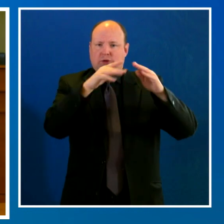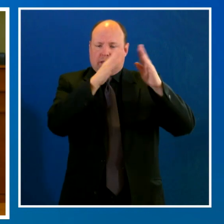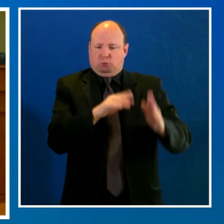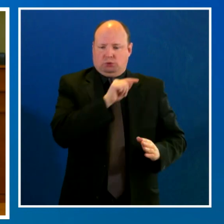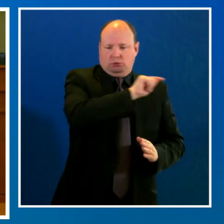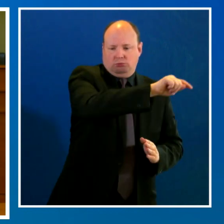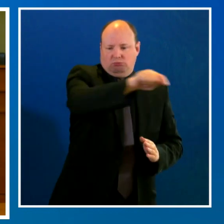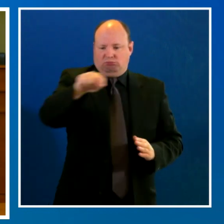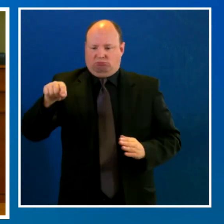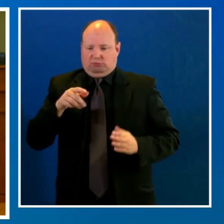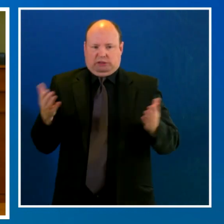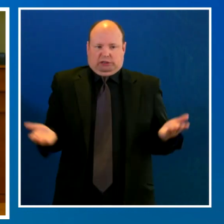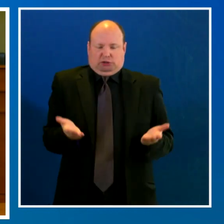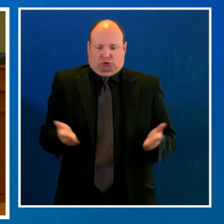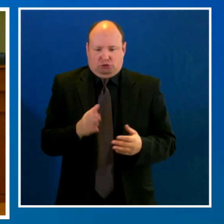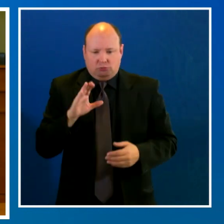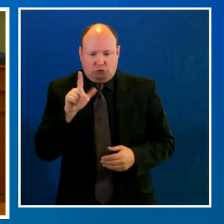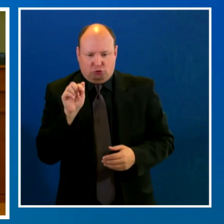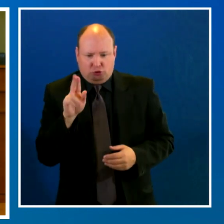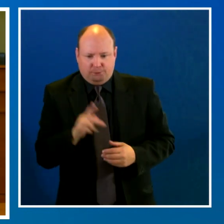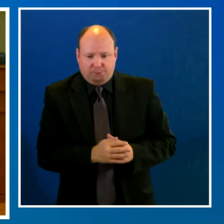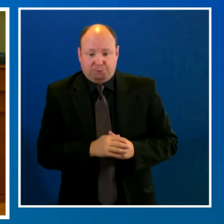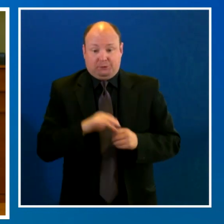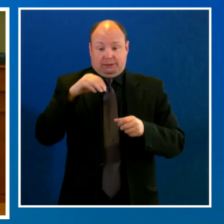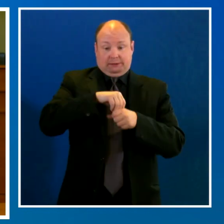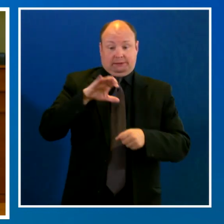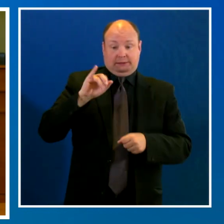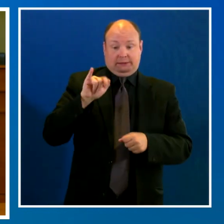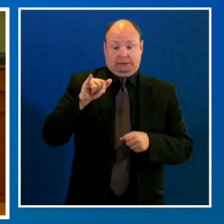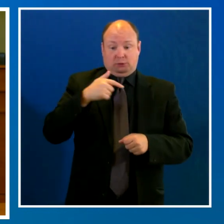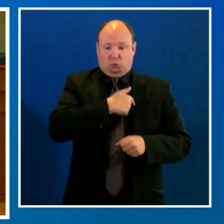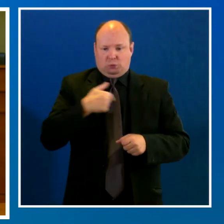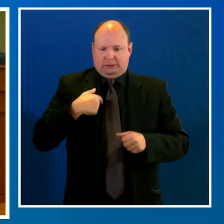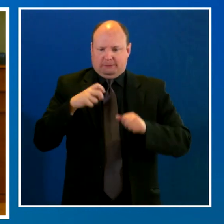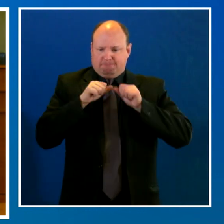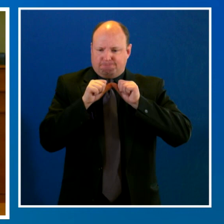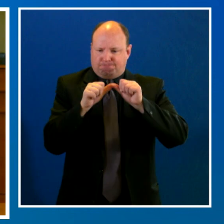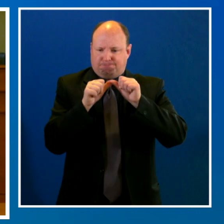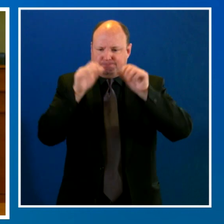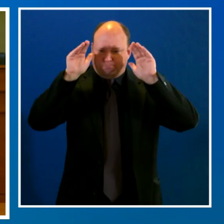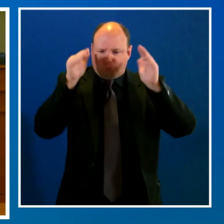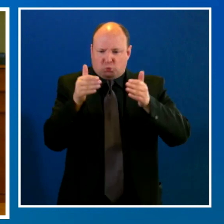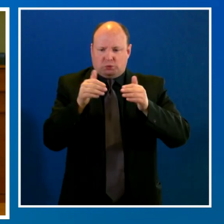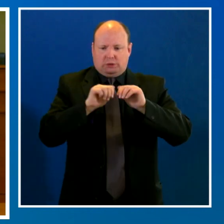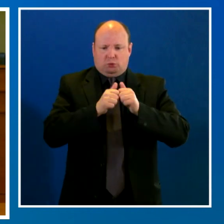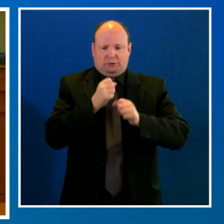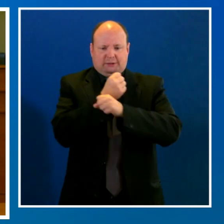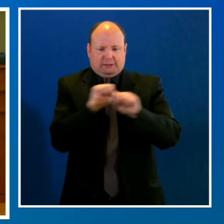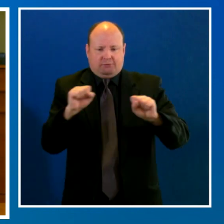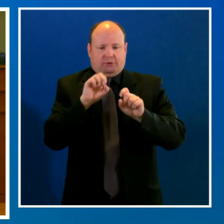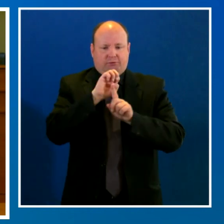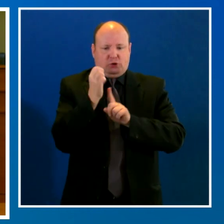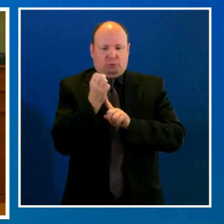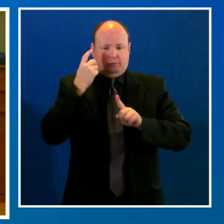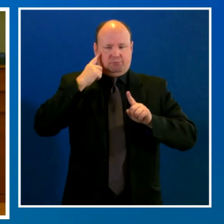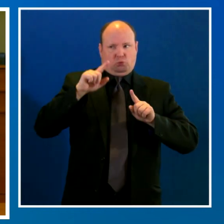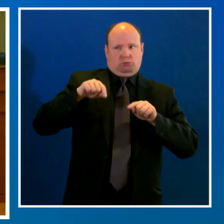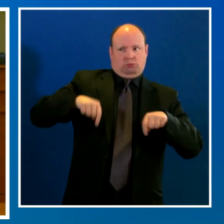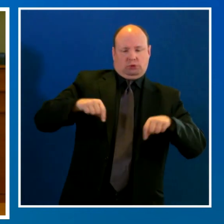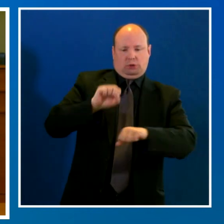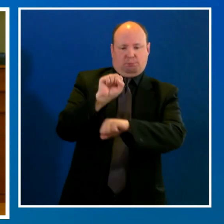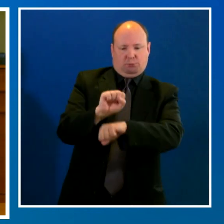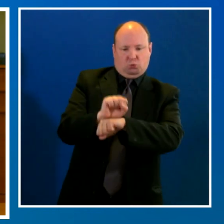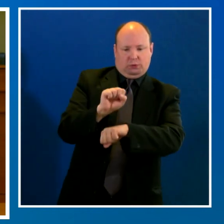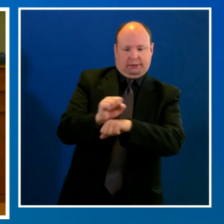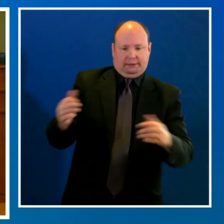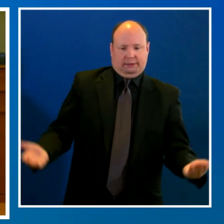the decision to have a majority of employees continuing to work from home beyond